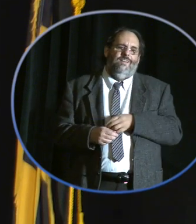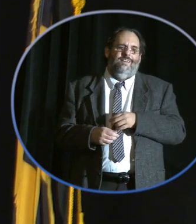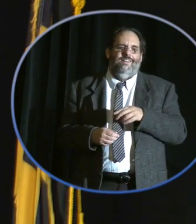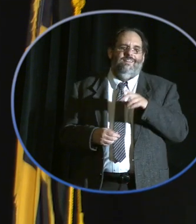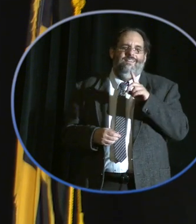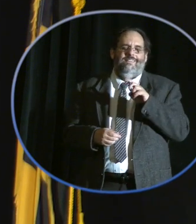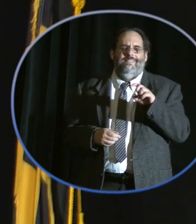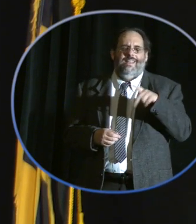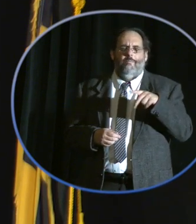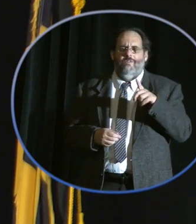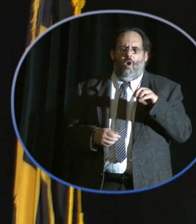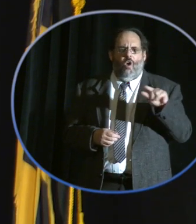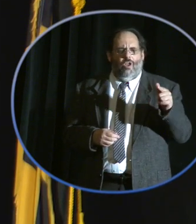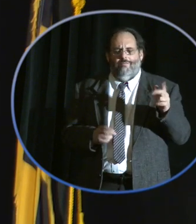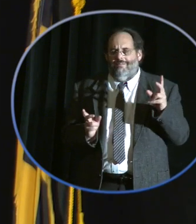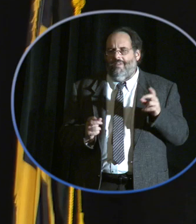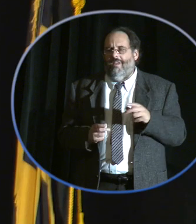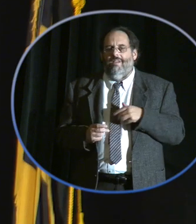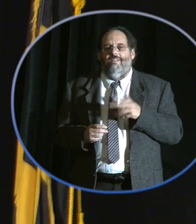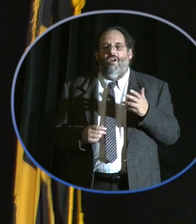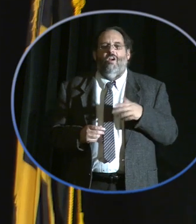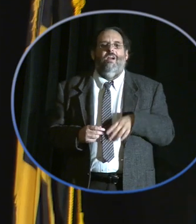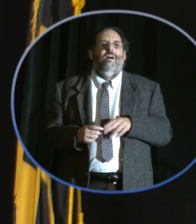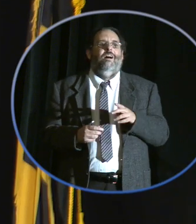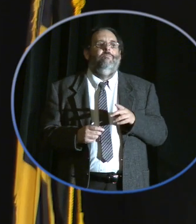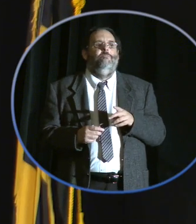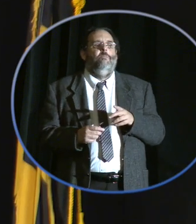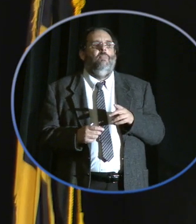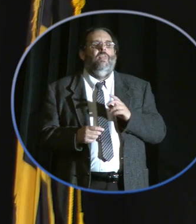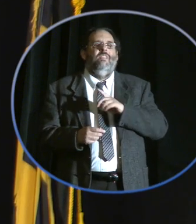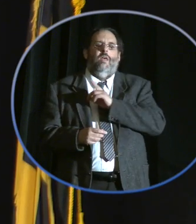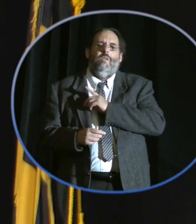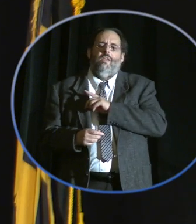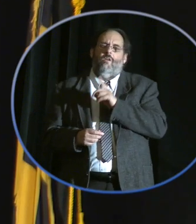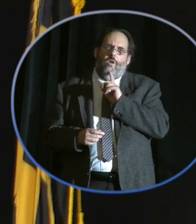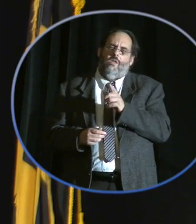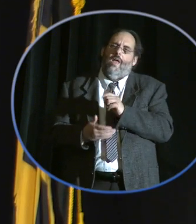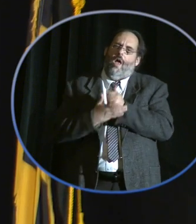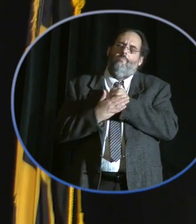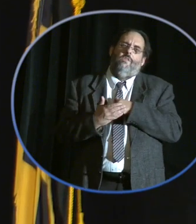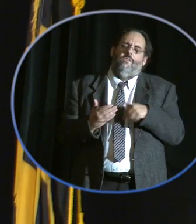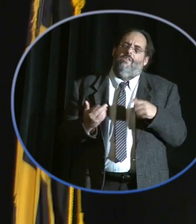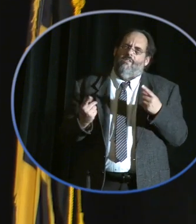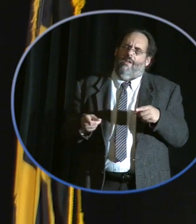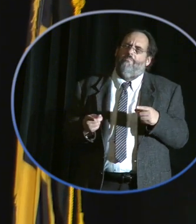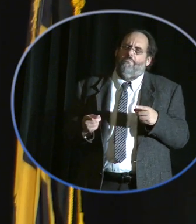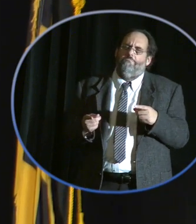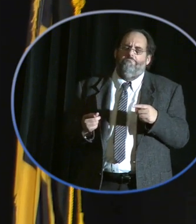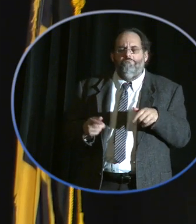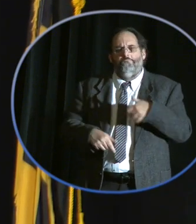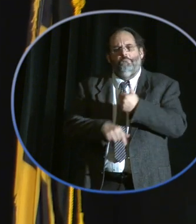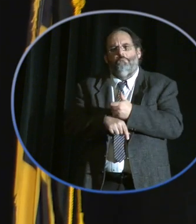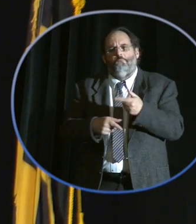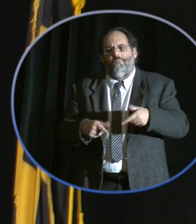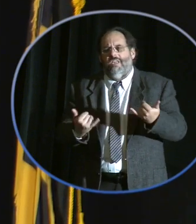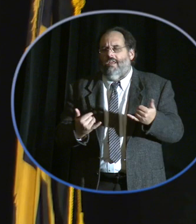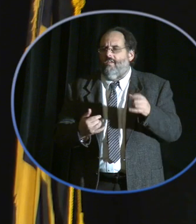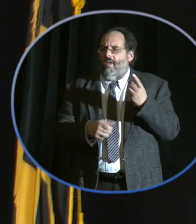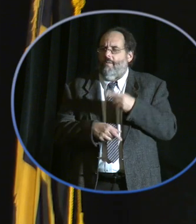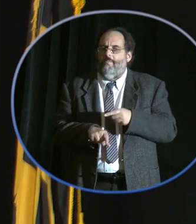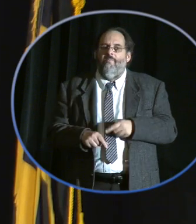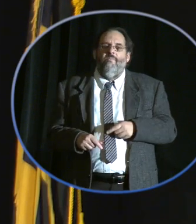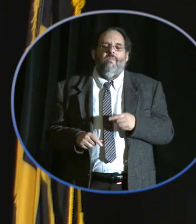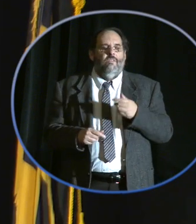Dog. But he's our deputy, and he was very instrumental in making today happen and making it